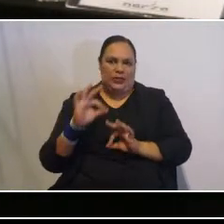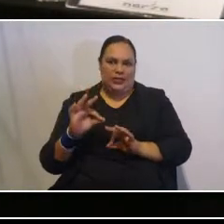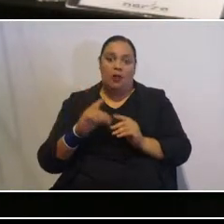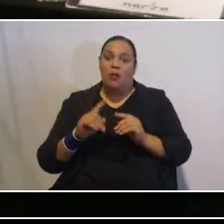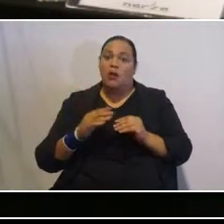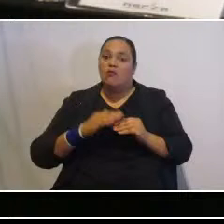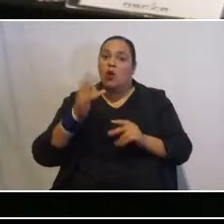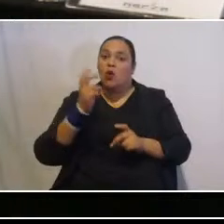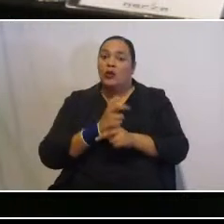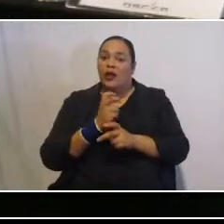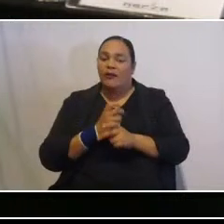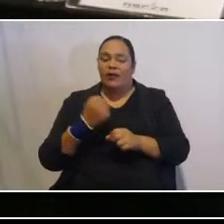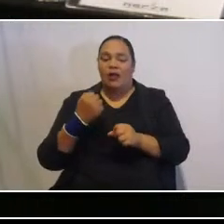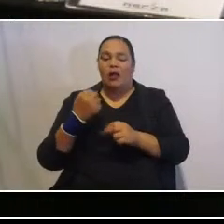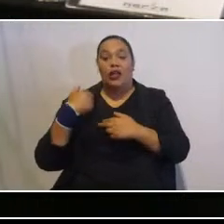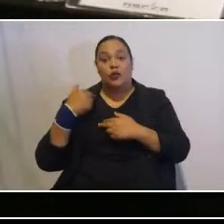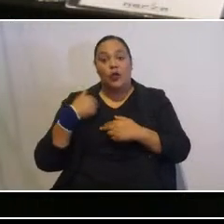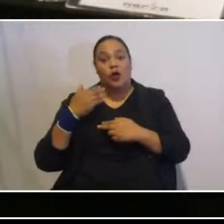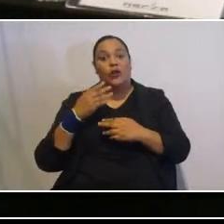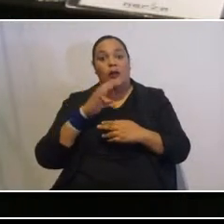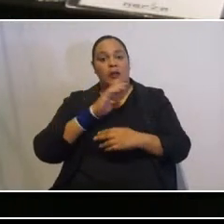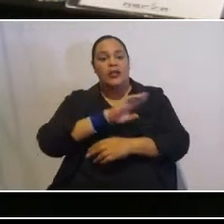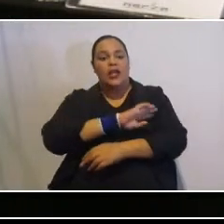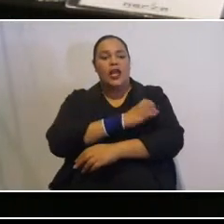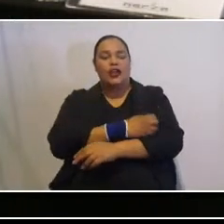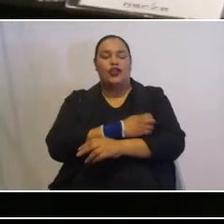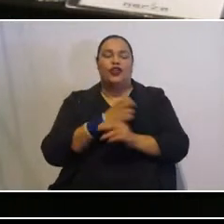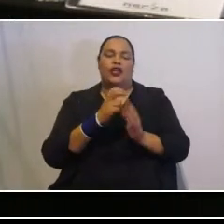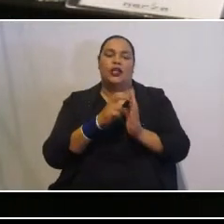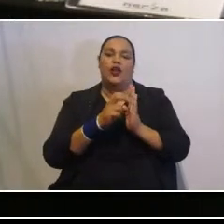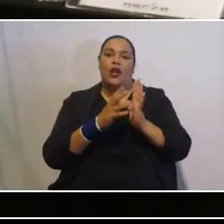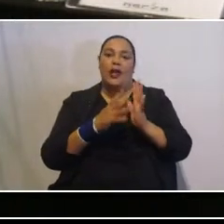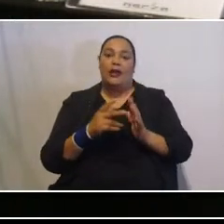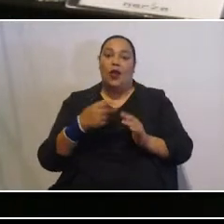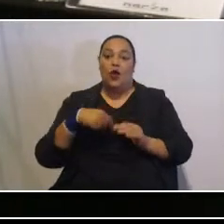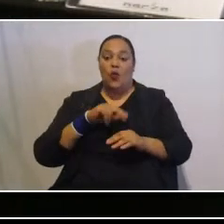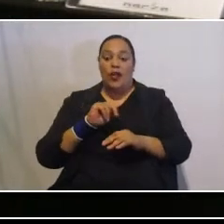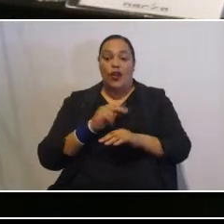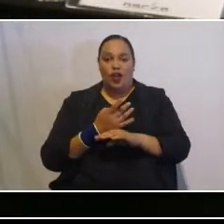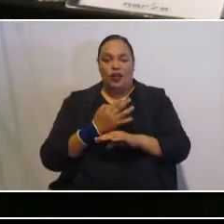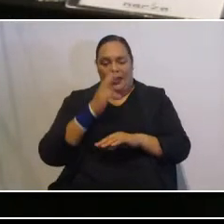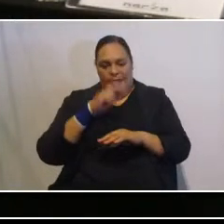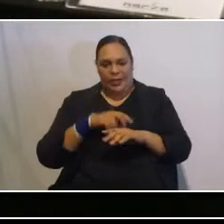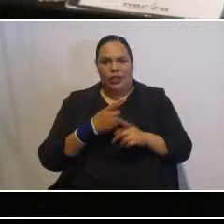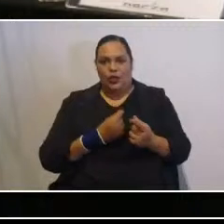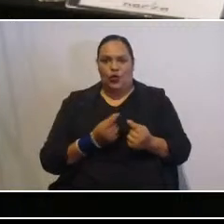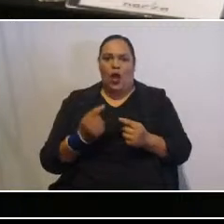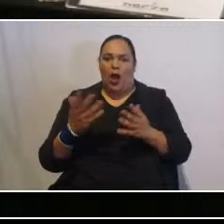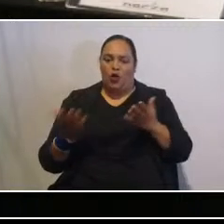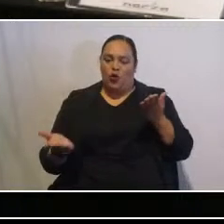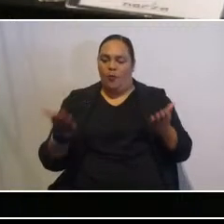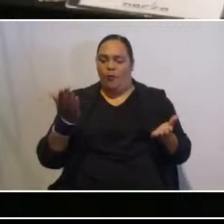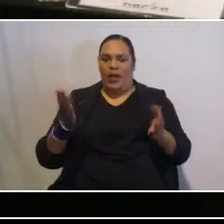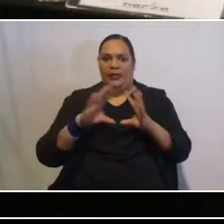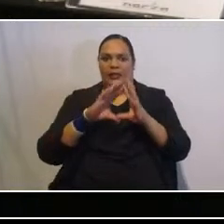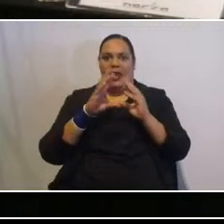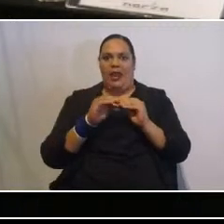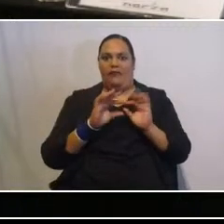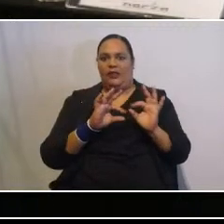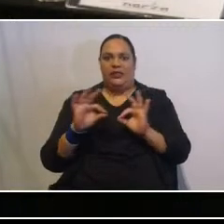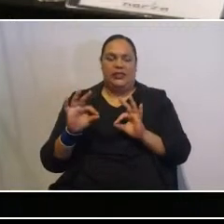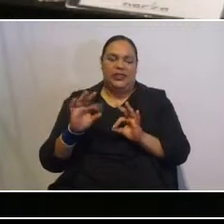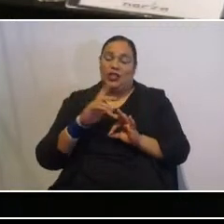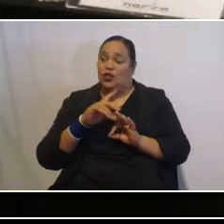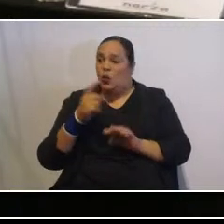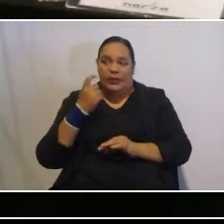most difficult task that the energy regulator, NERSA, has to undertake in balancing all of these interests. It is